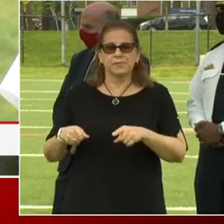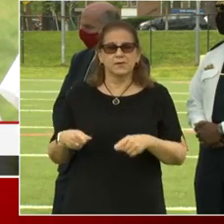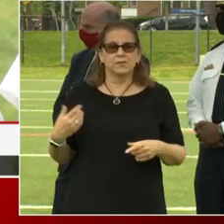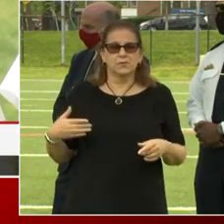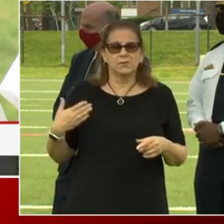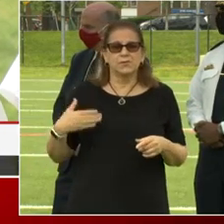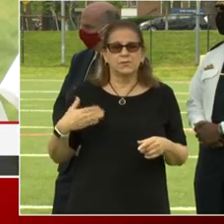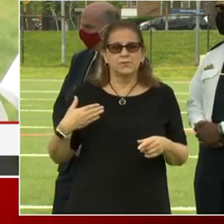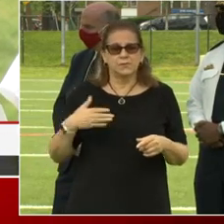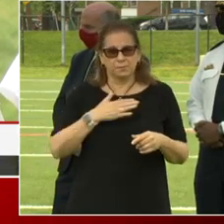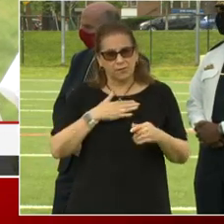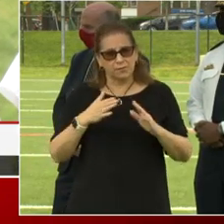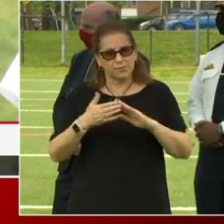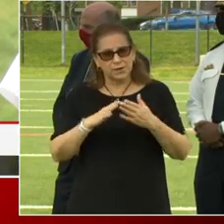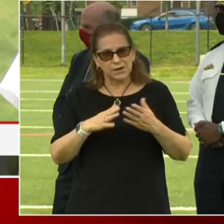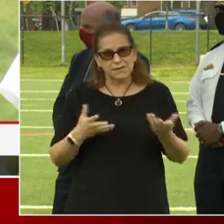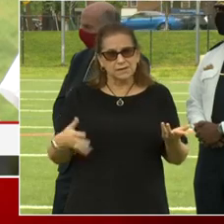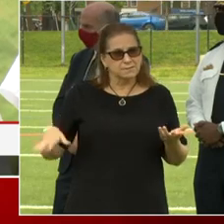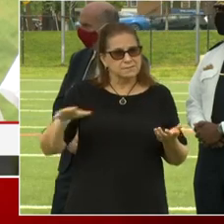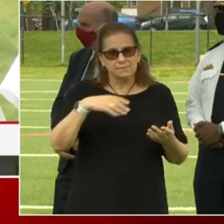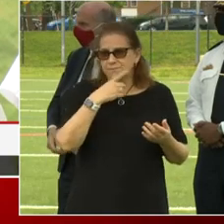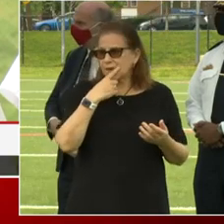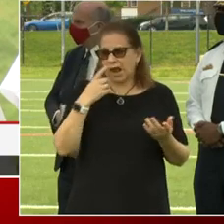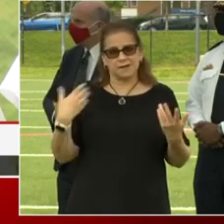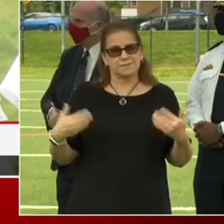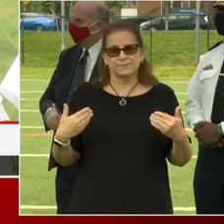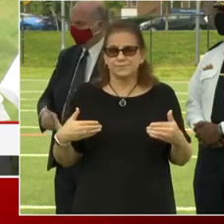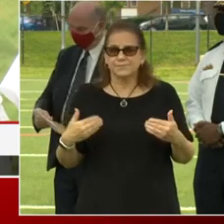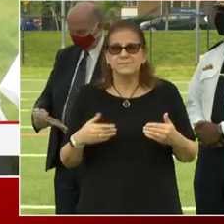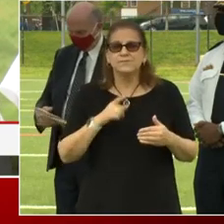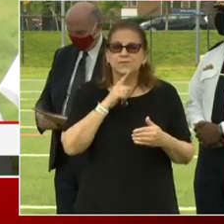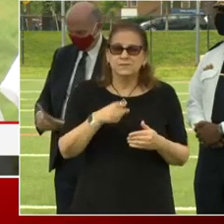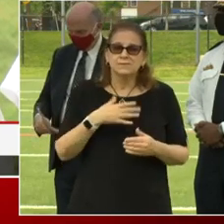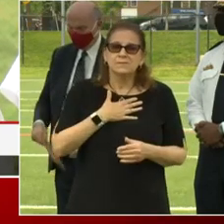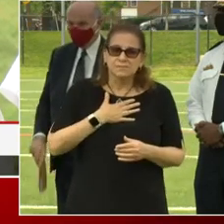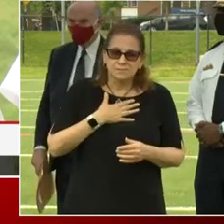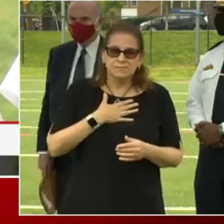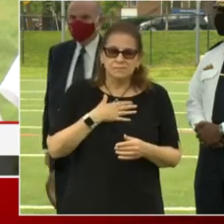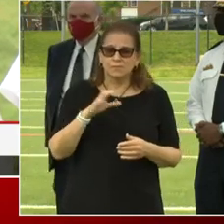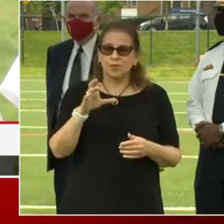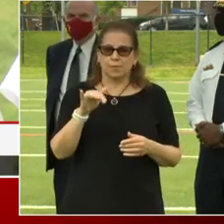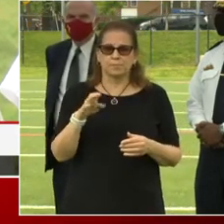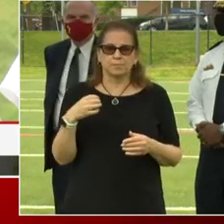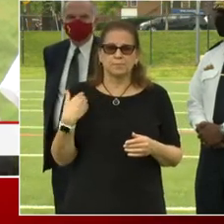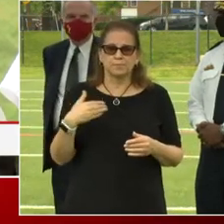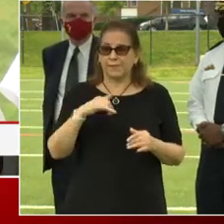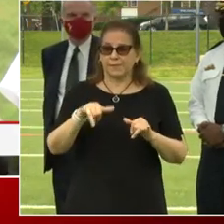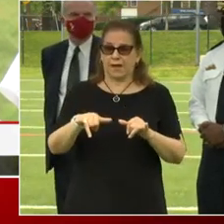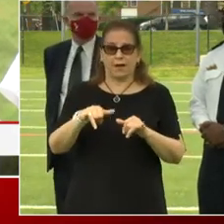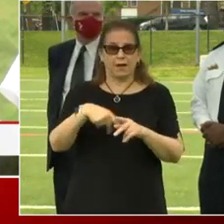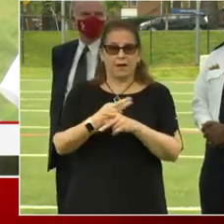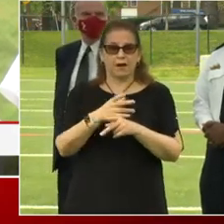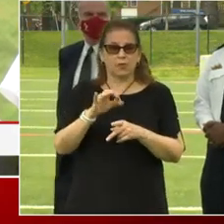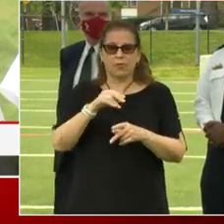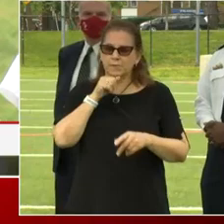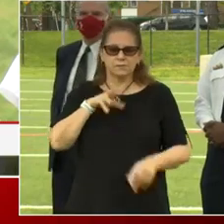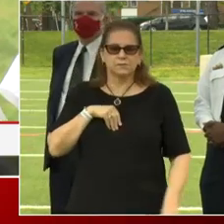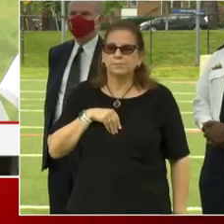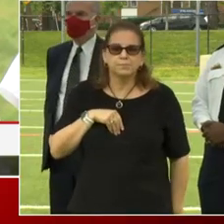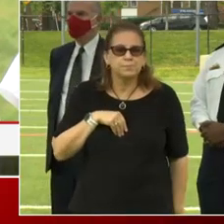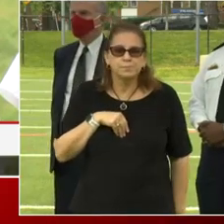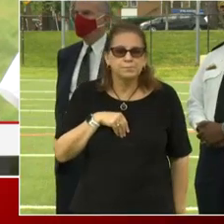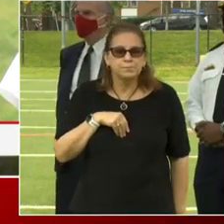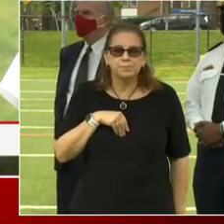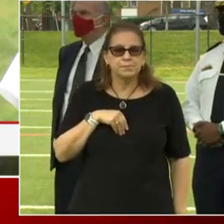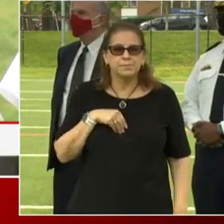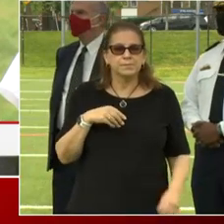our community, certainly you will agree with me that these incidents, these crimes are unacceptable, and they should be unacceptable to everyone